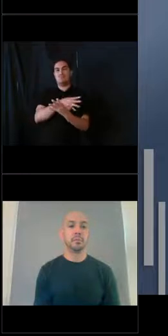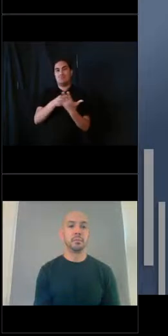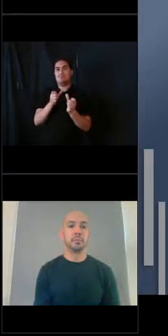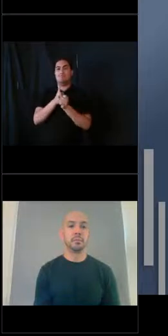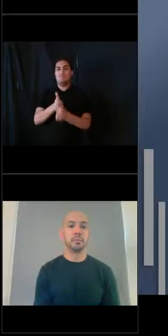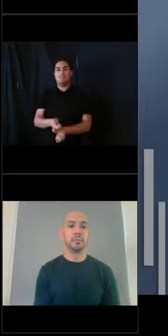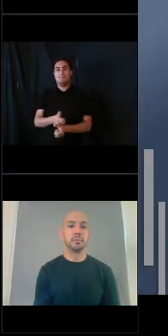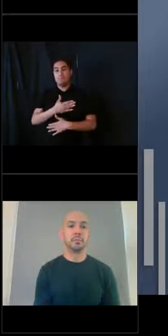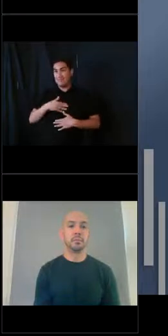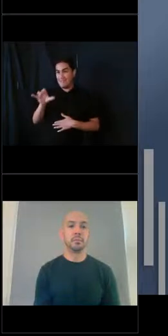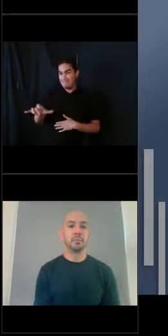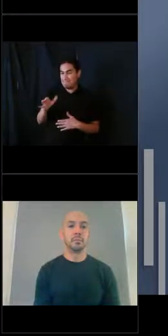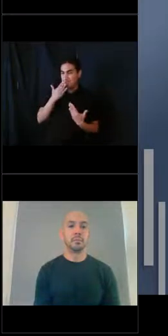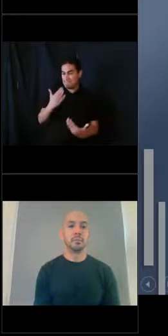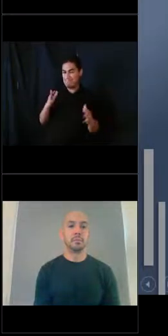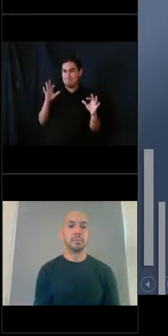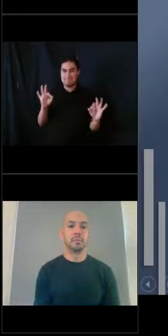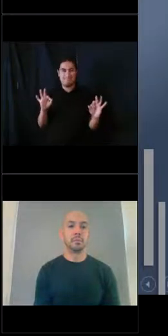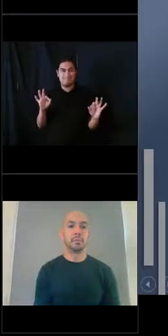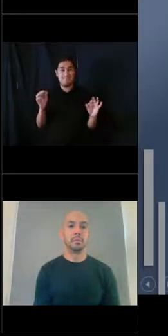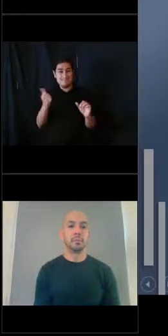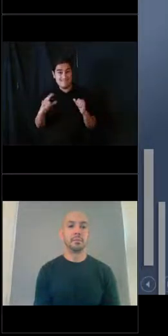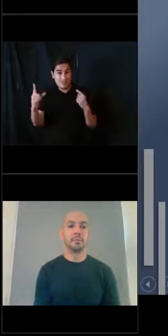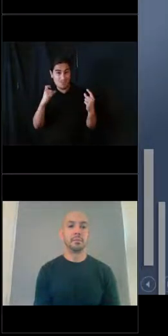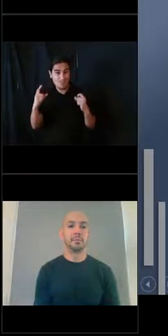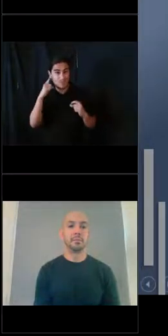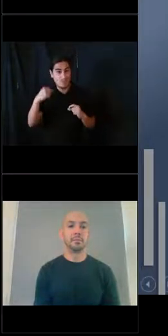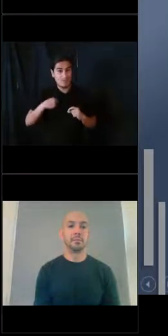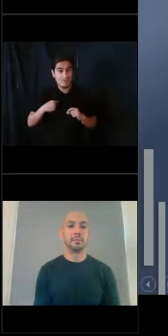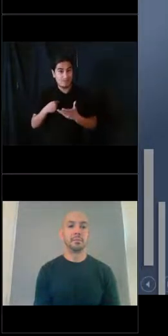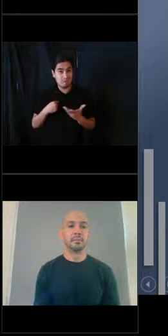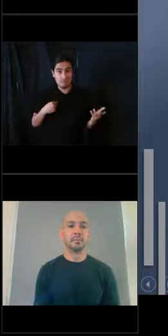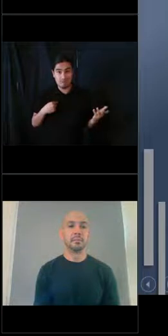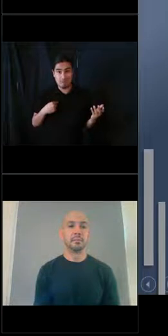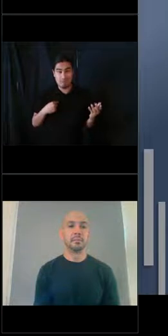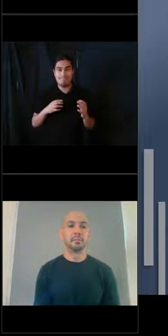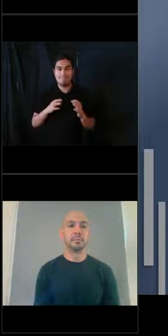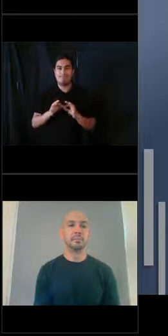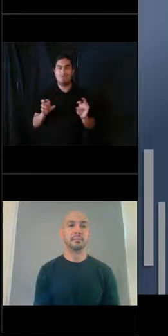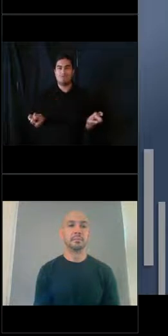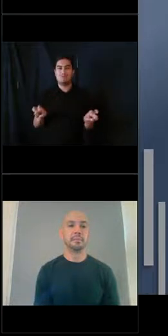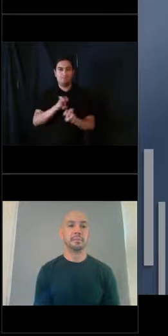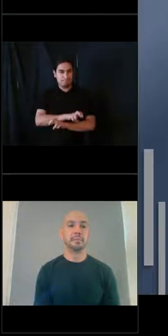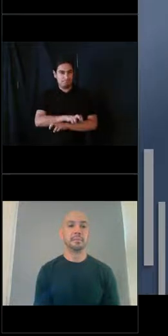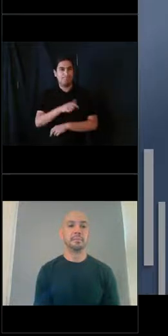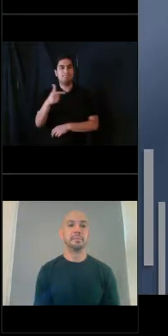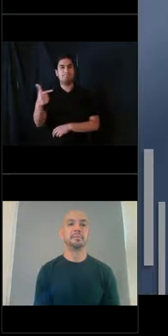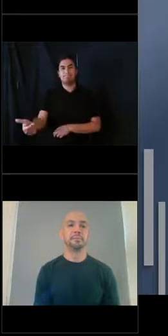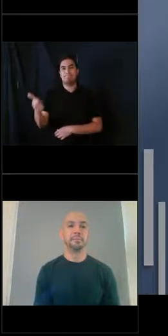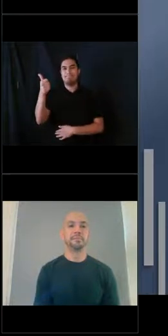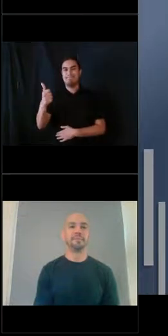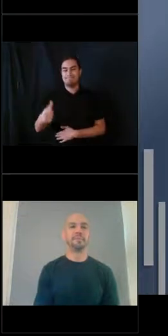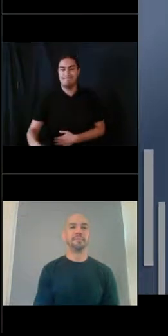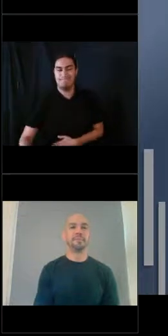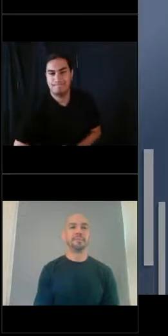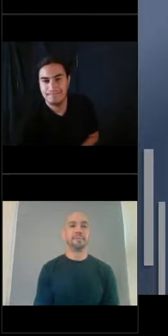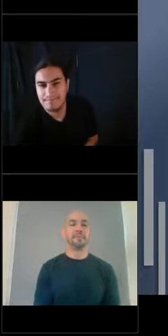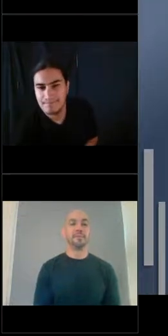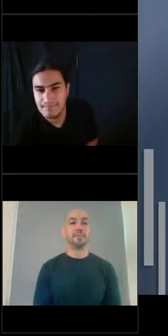appreciate that any questions for me yeah i think you notice that that